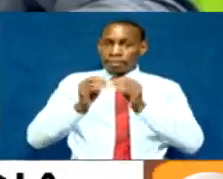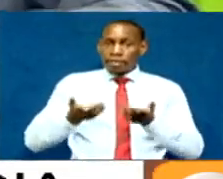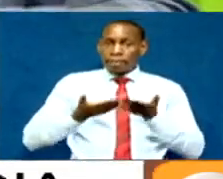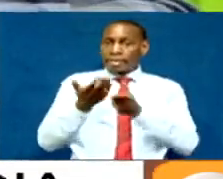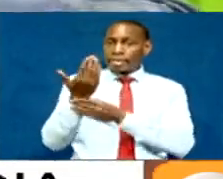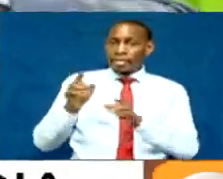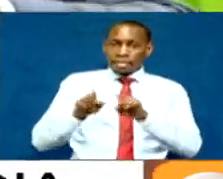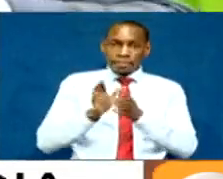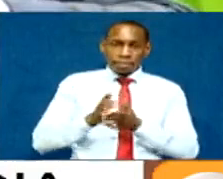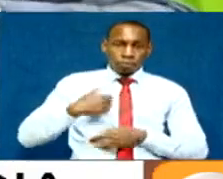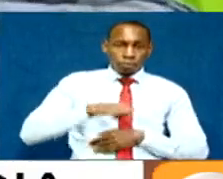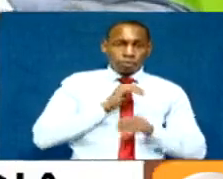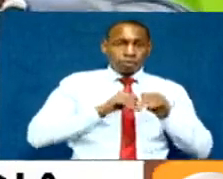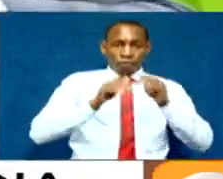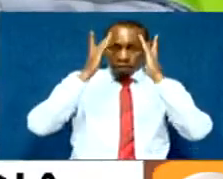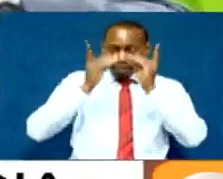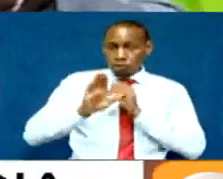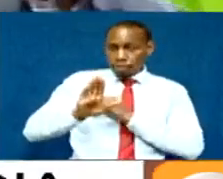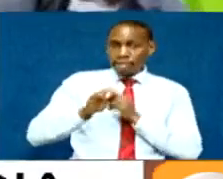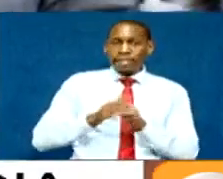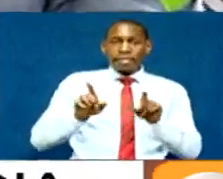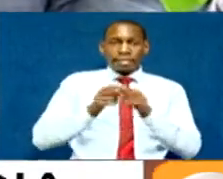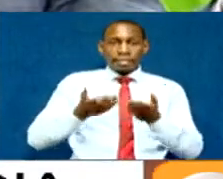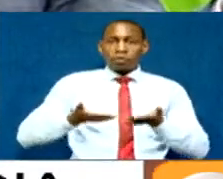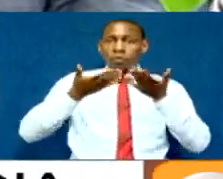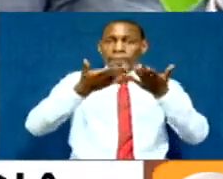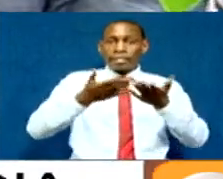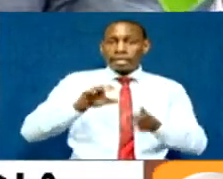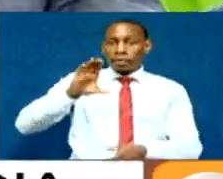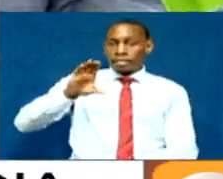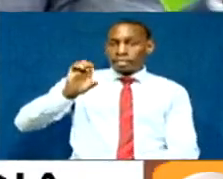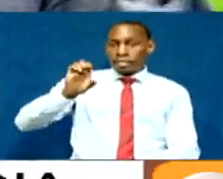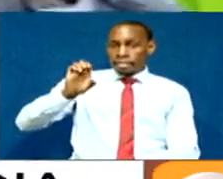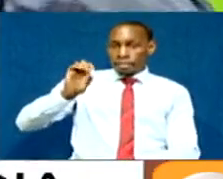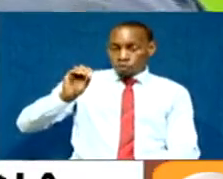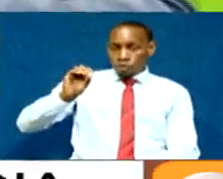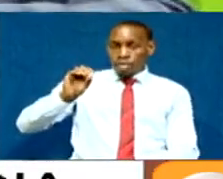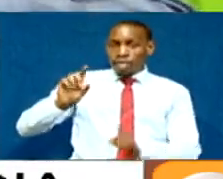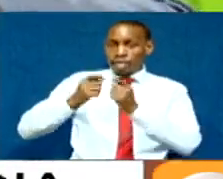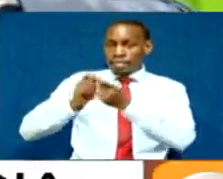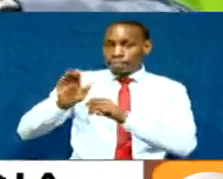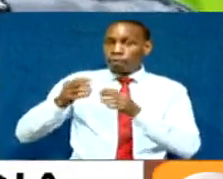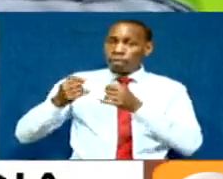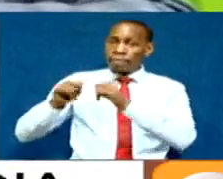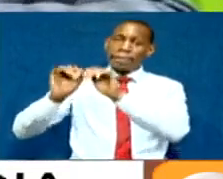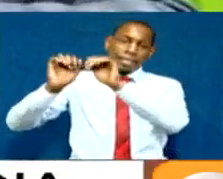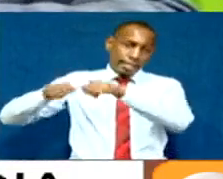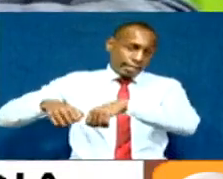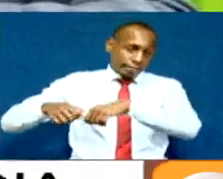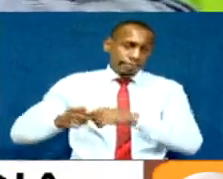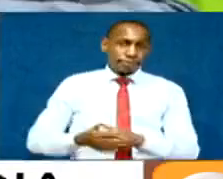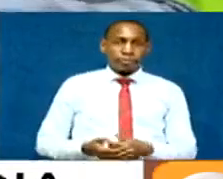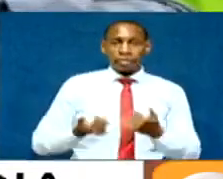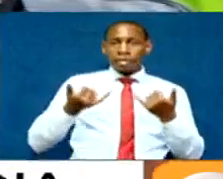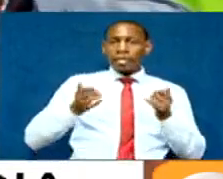And then we are guided by those decisions, which then we pass over to the CEO and his team then to implement. So to